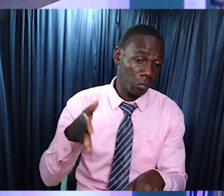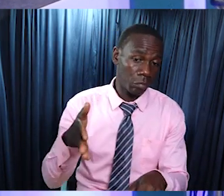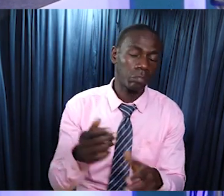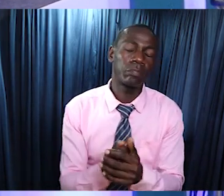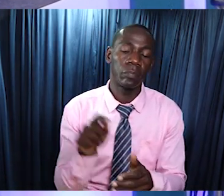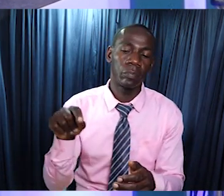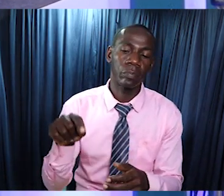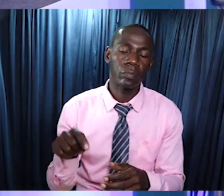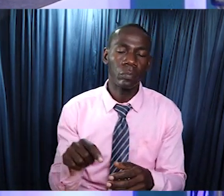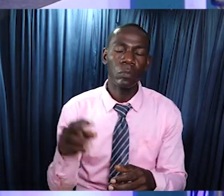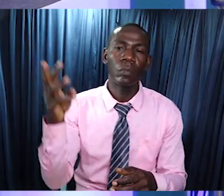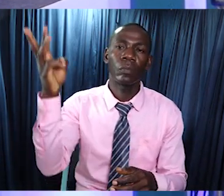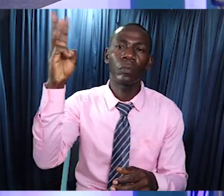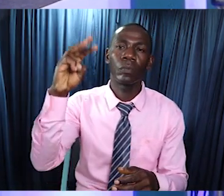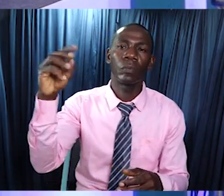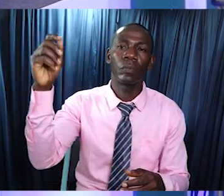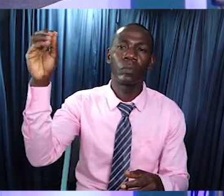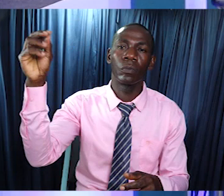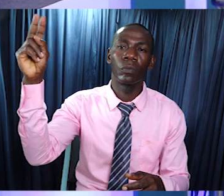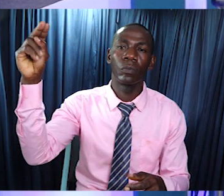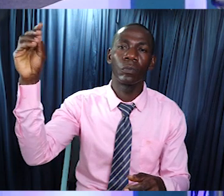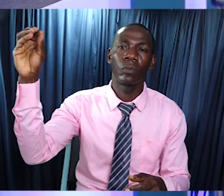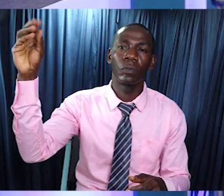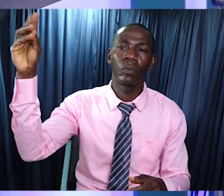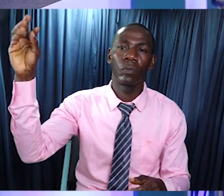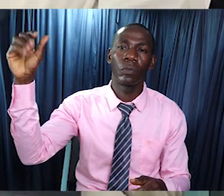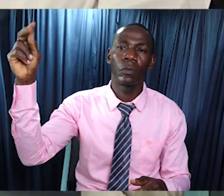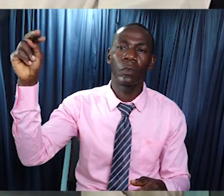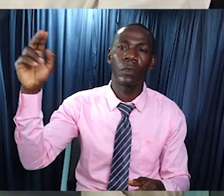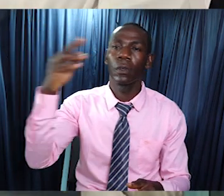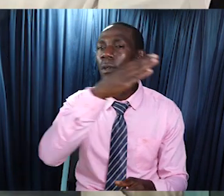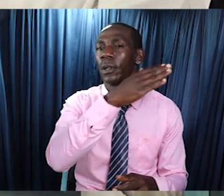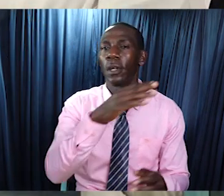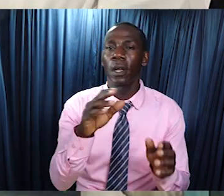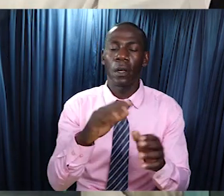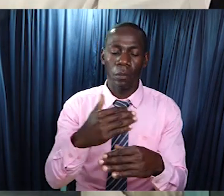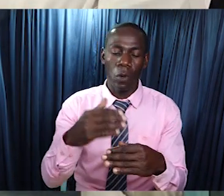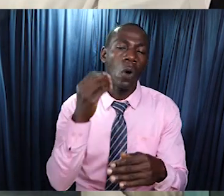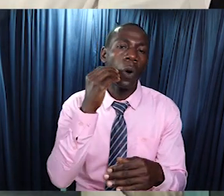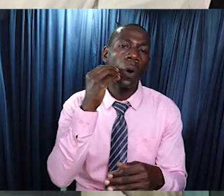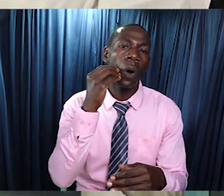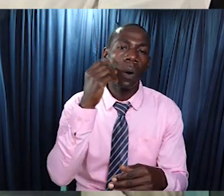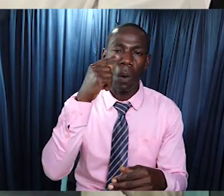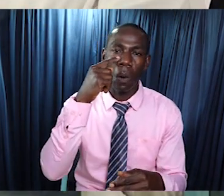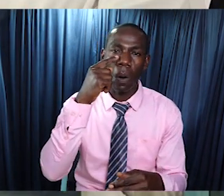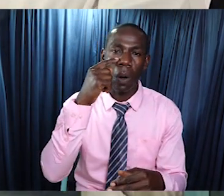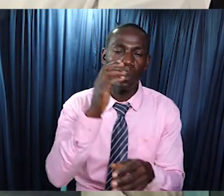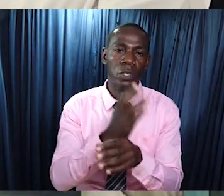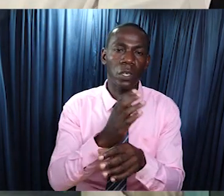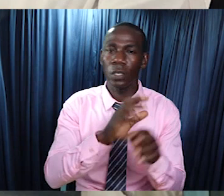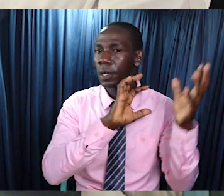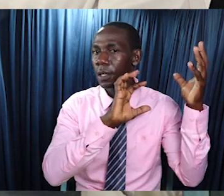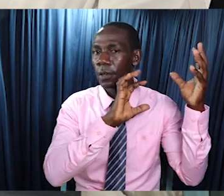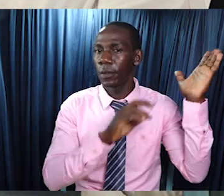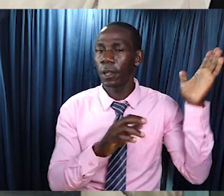miracle revival. Huko Mtondia huko. Back in the village Mtondia. Ndio shule ndio kanisa letu la karibu nilikuwa nasoma Kilifi. That was our nearby church